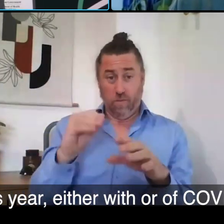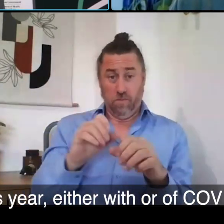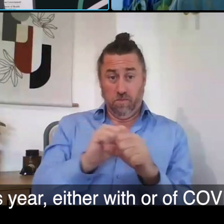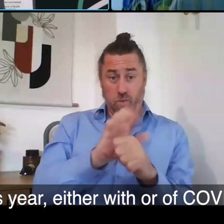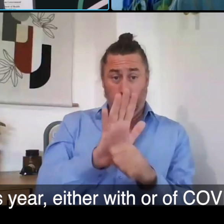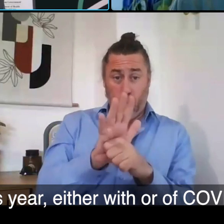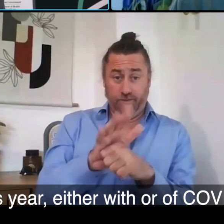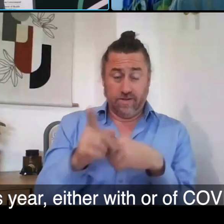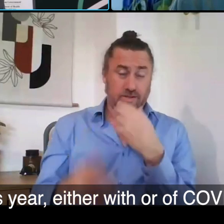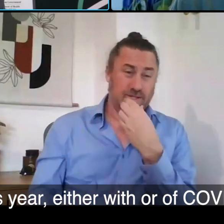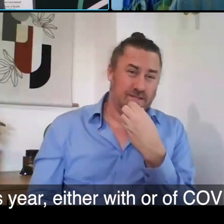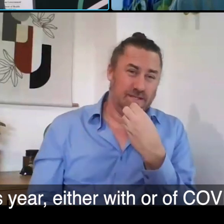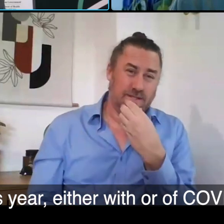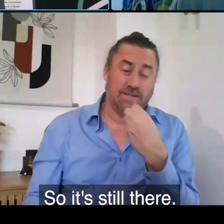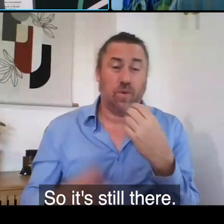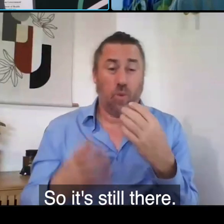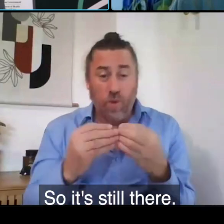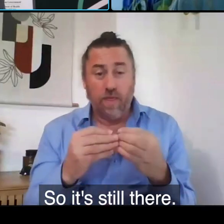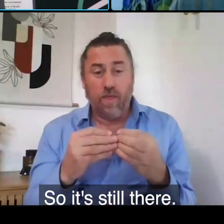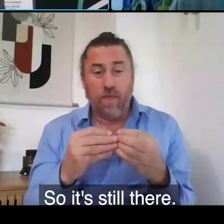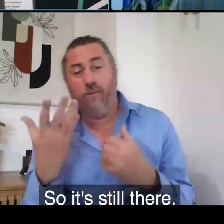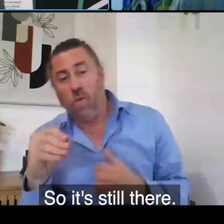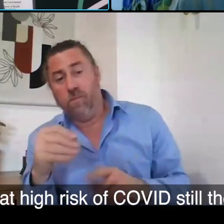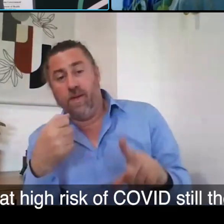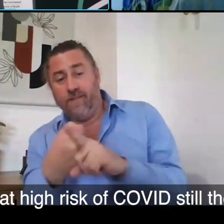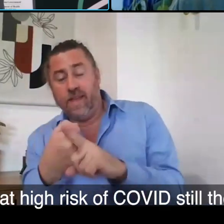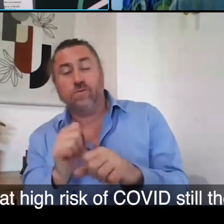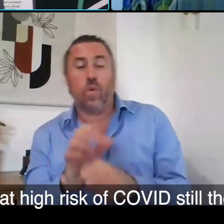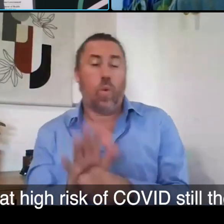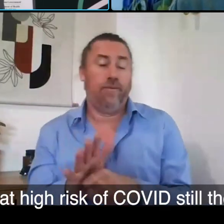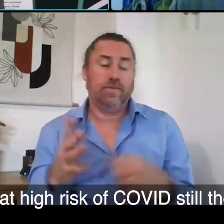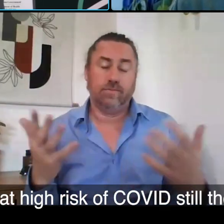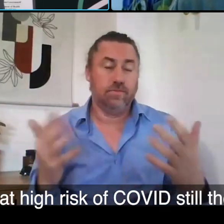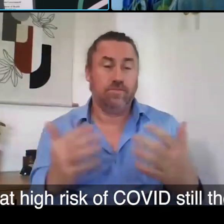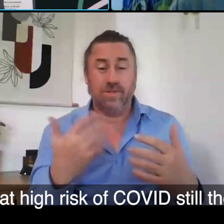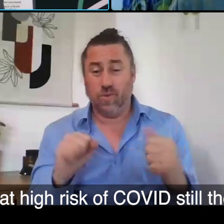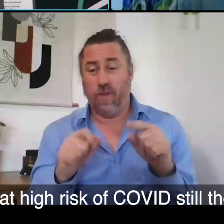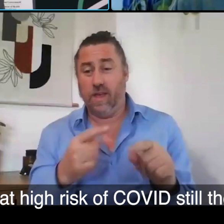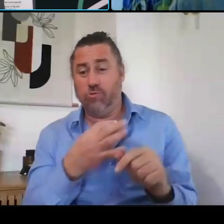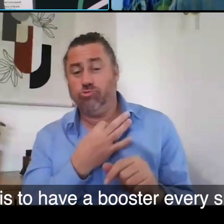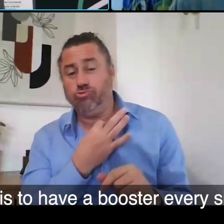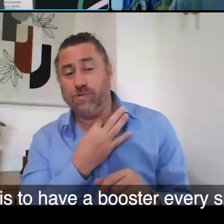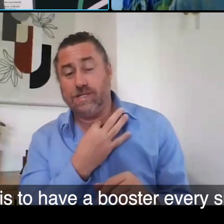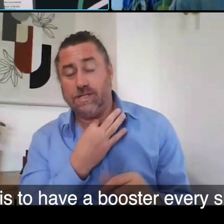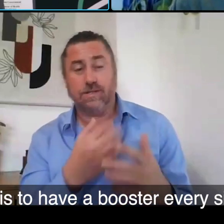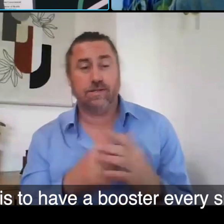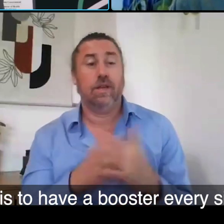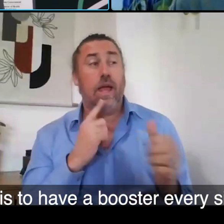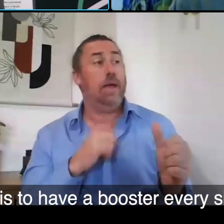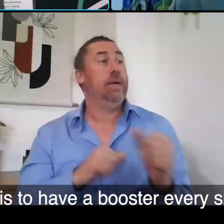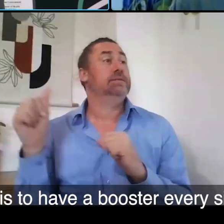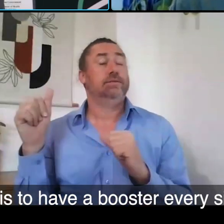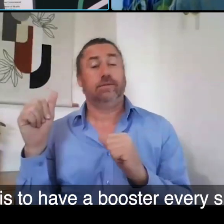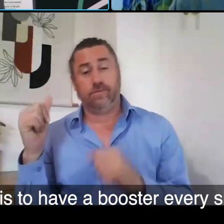or of COVID. So it's still there. People at high risk of COVID, still their best protection is to